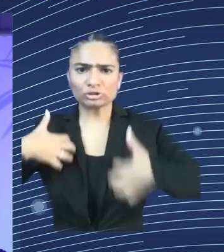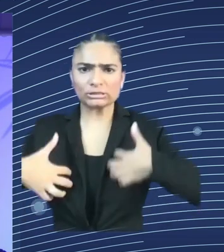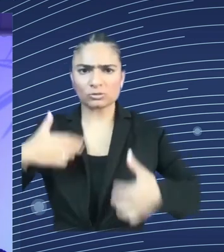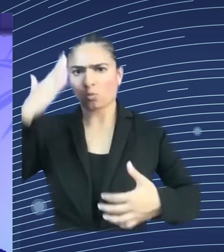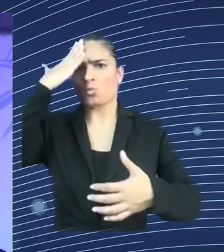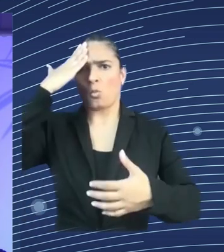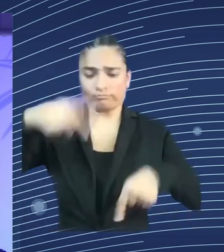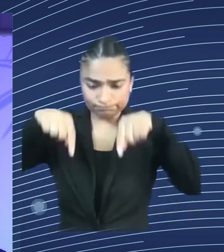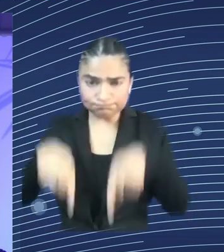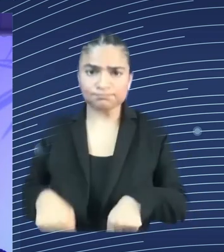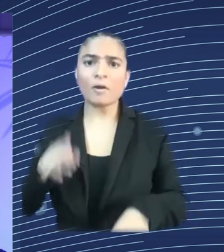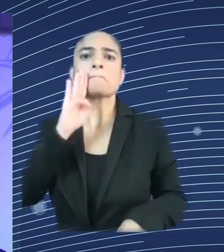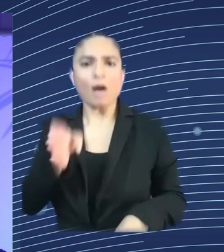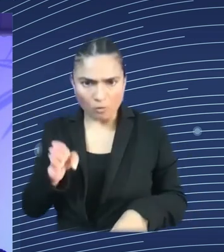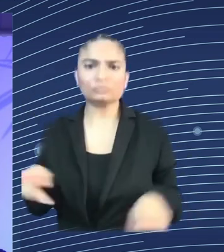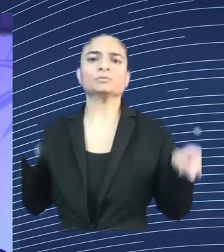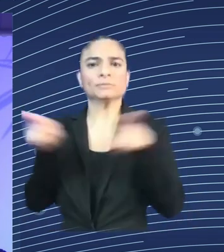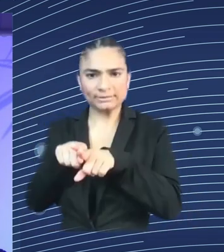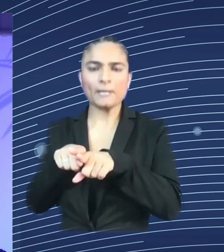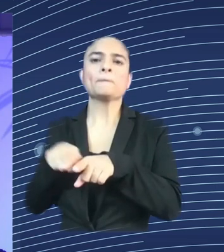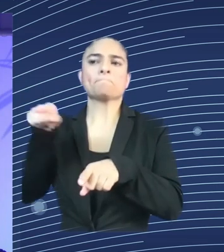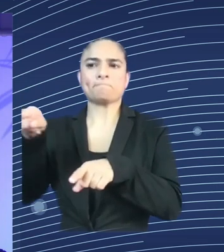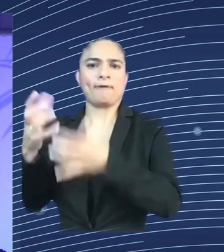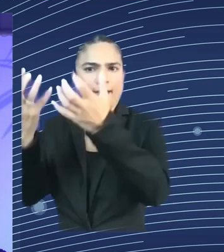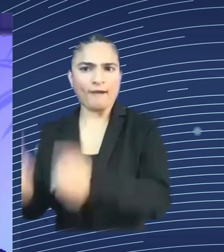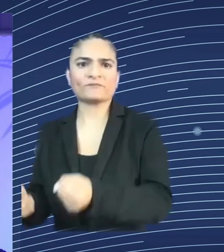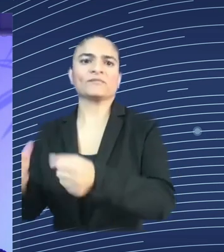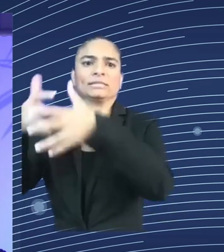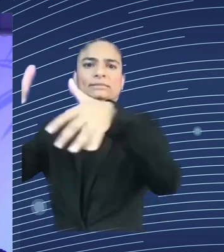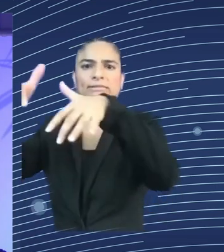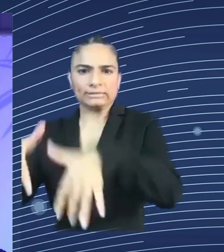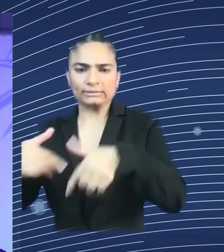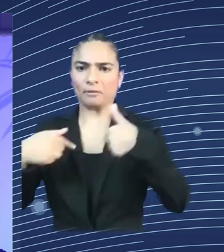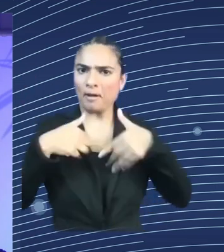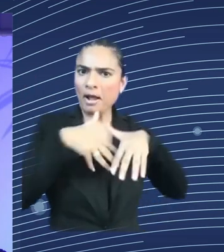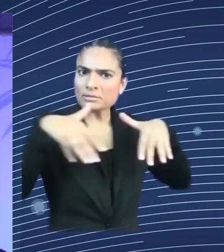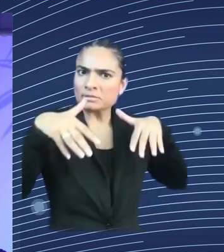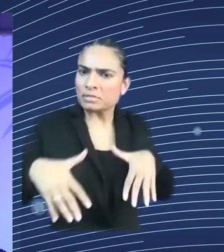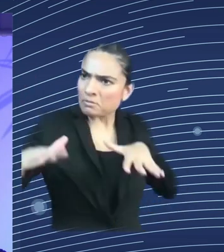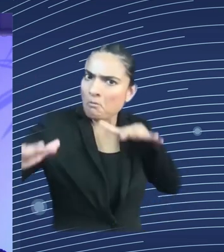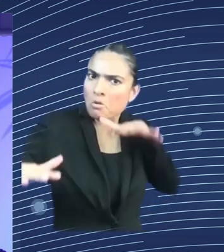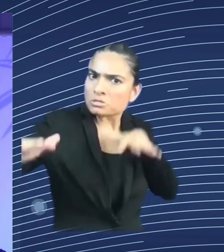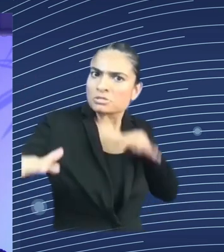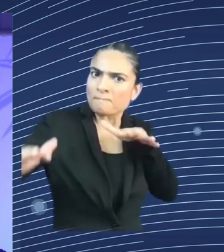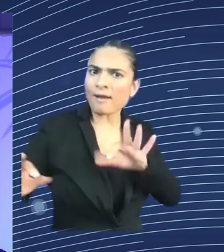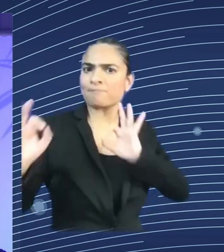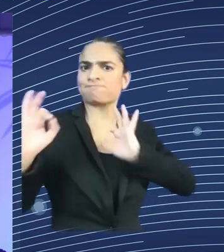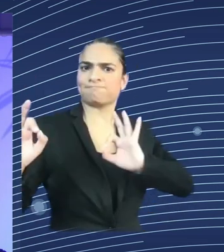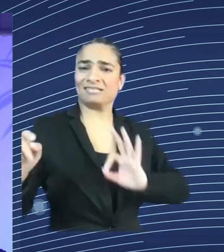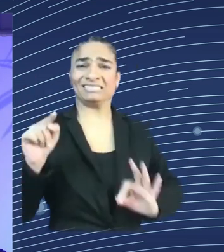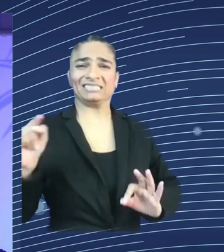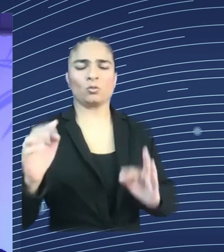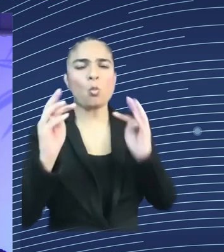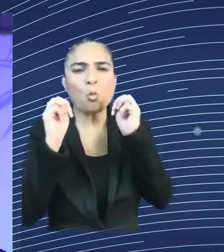systems similar to ours, and so I hope this will be also an opportunity to